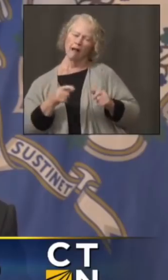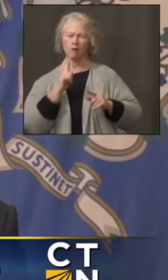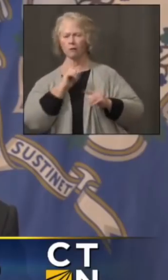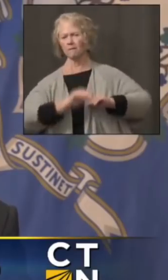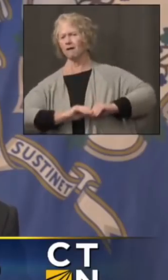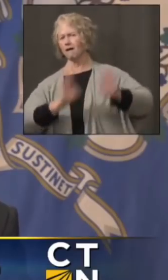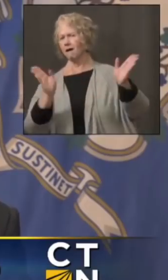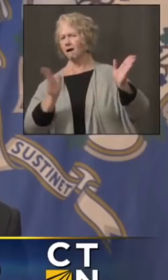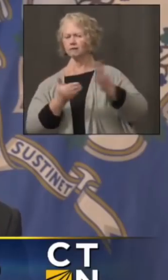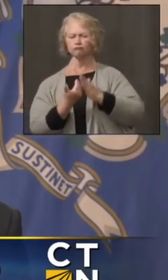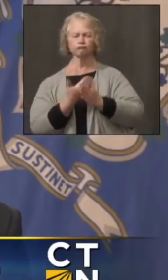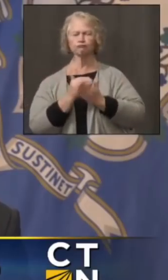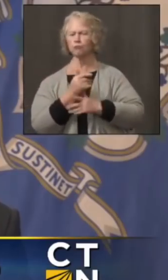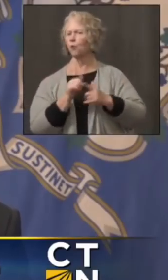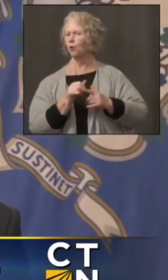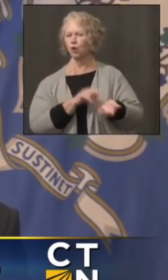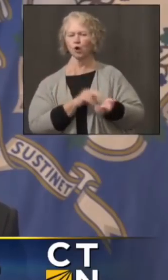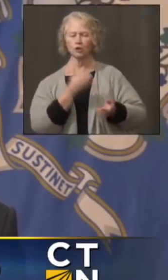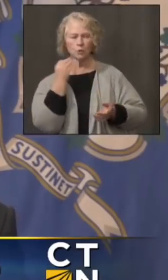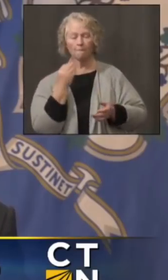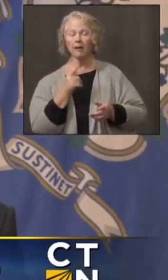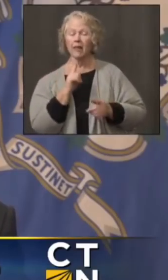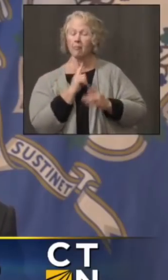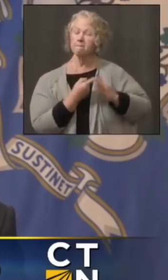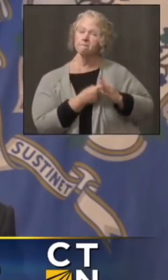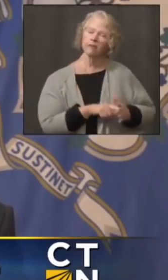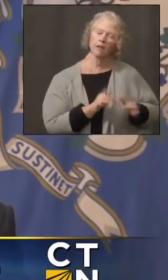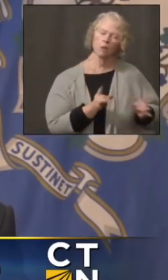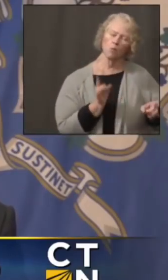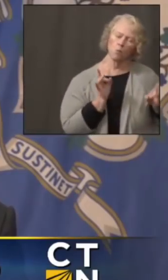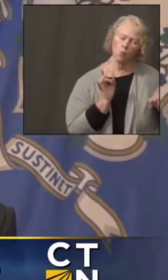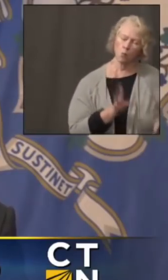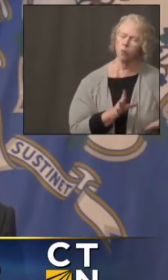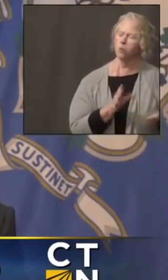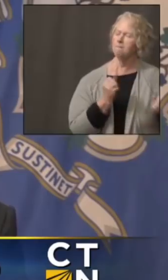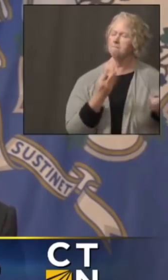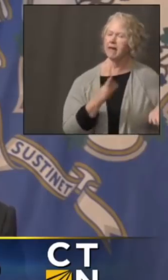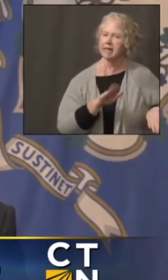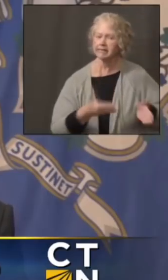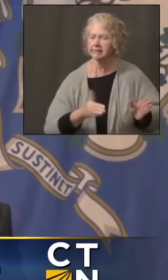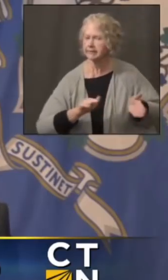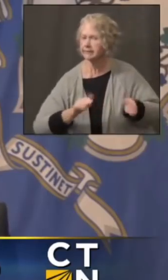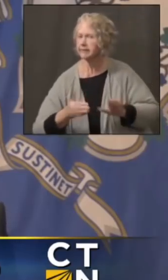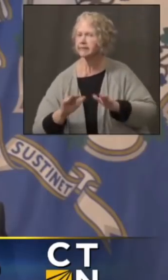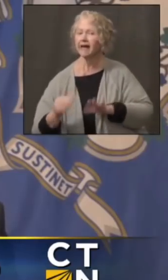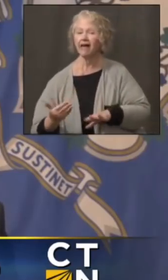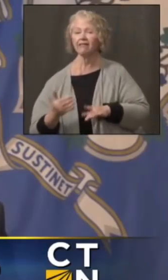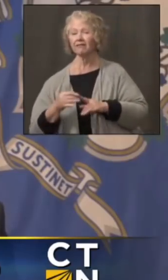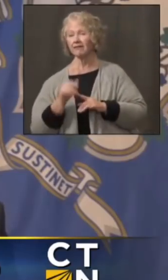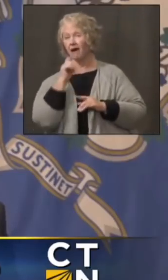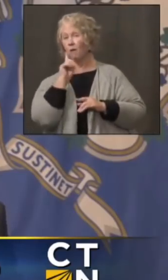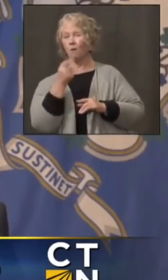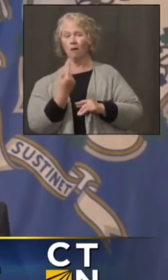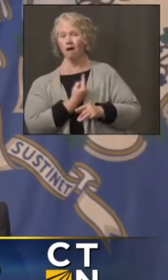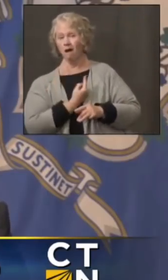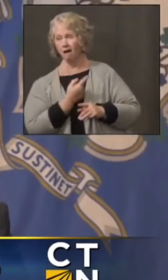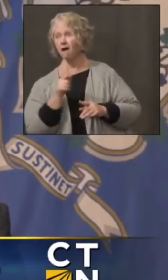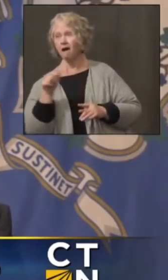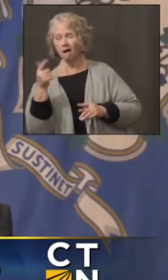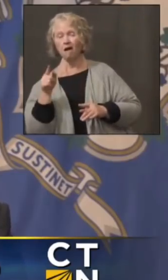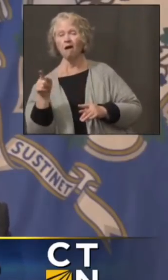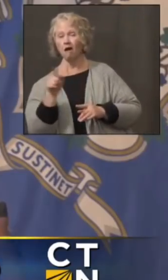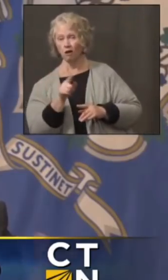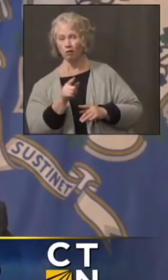on the nursing homes. So we were hit really hard, a lot of fatalities early on, and that's true of a lot of our other states as well.